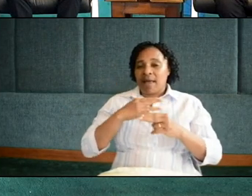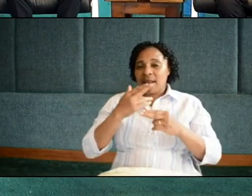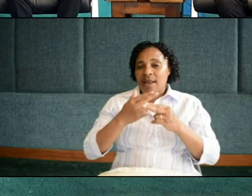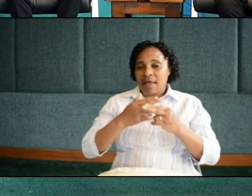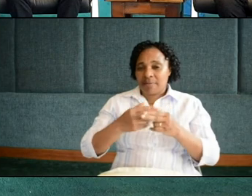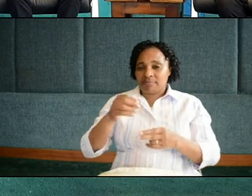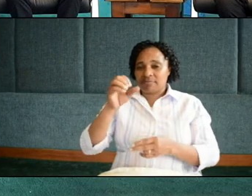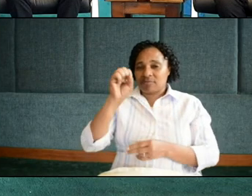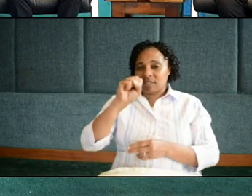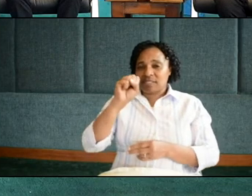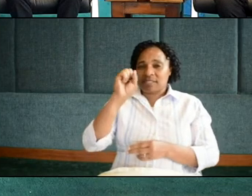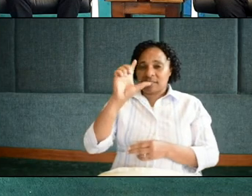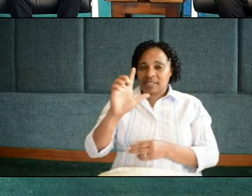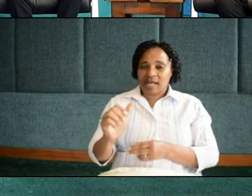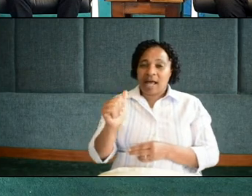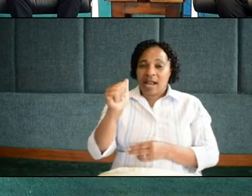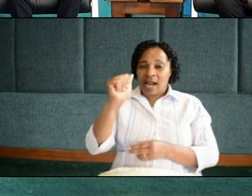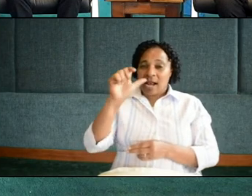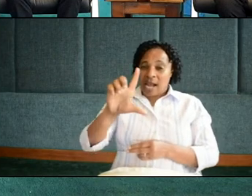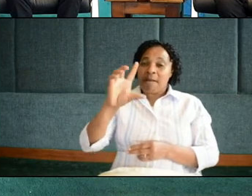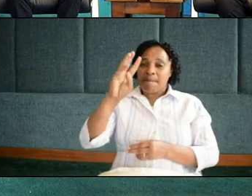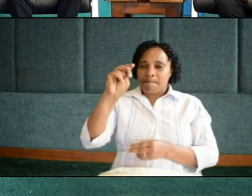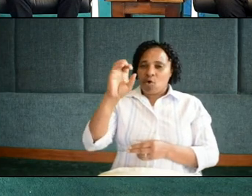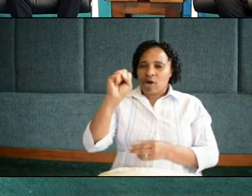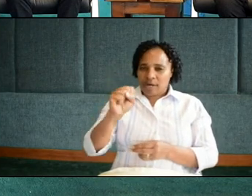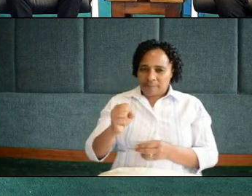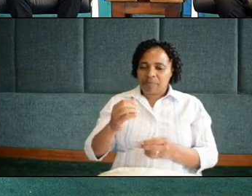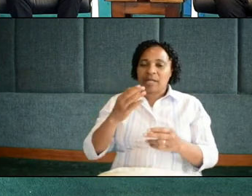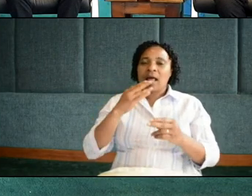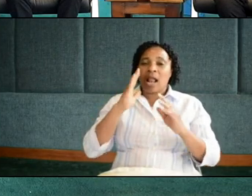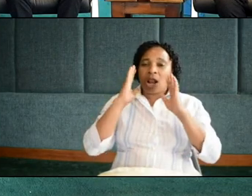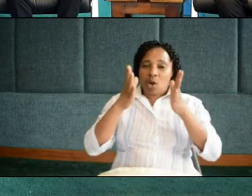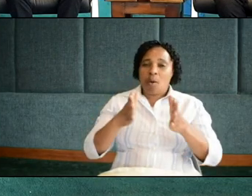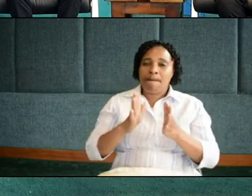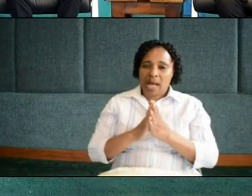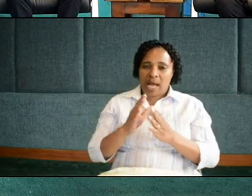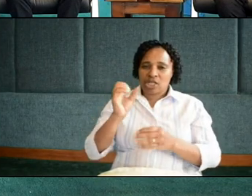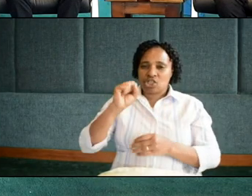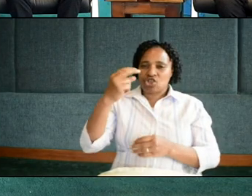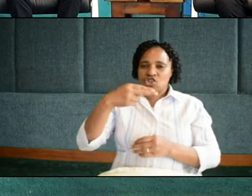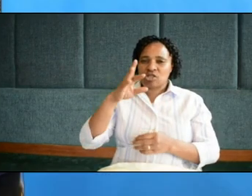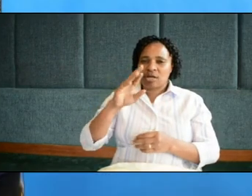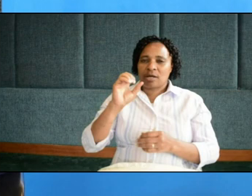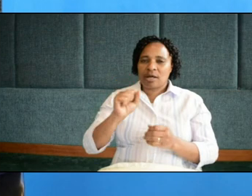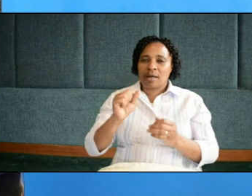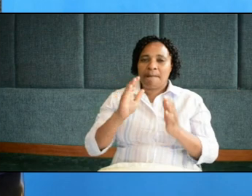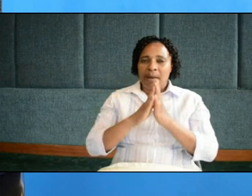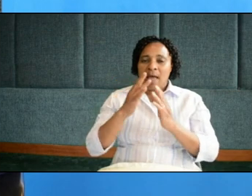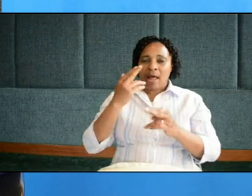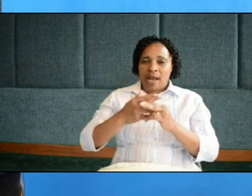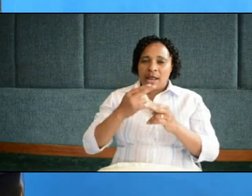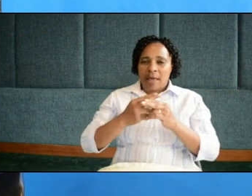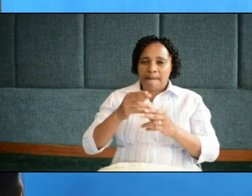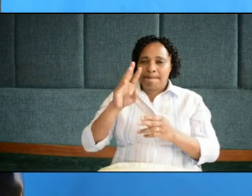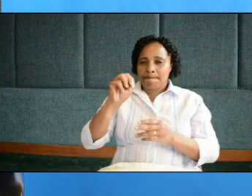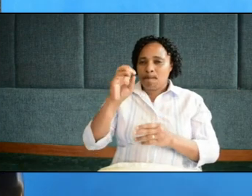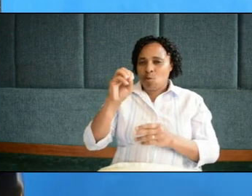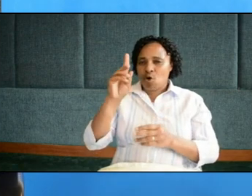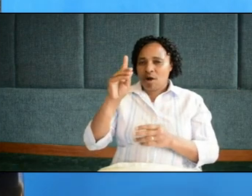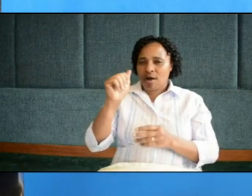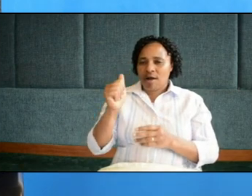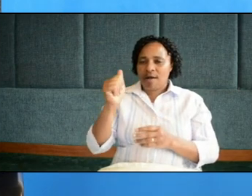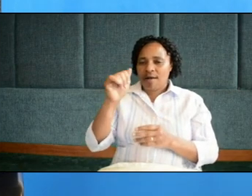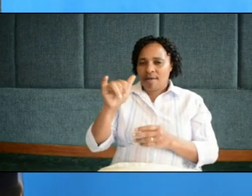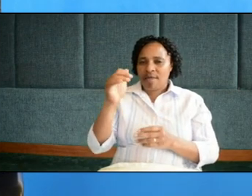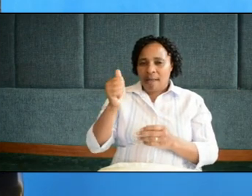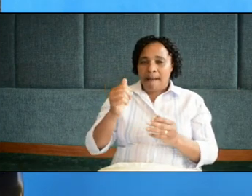name is Ashleigh Silus. Hello, my name is Seth Mokaya. Thank you very much. And I am